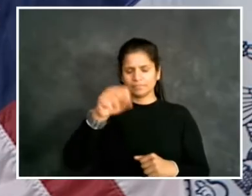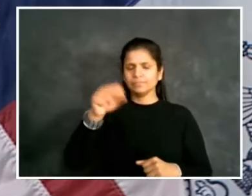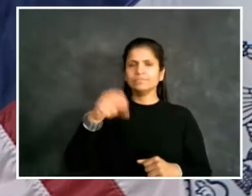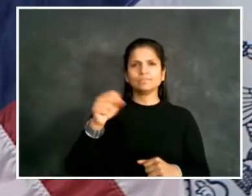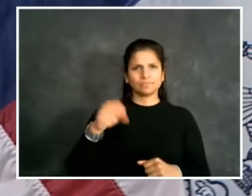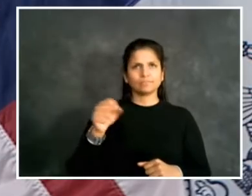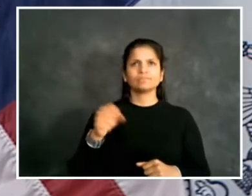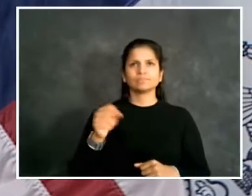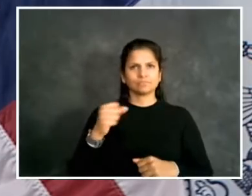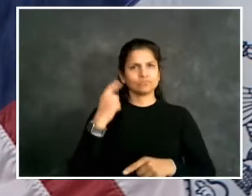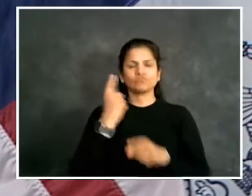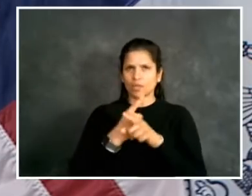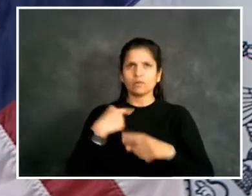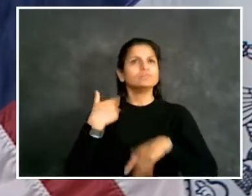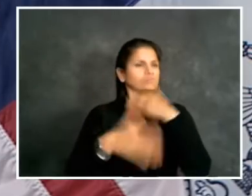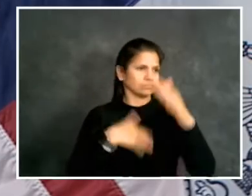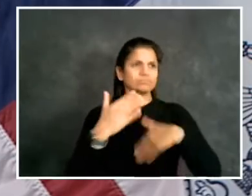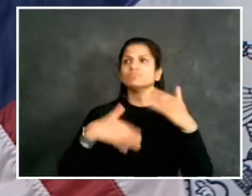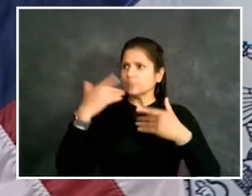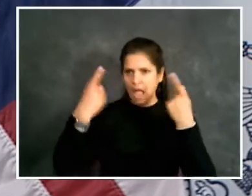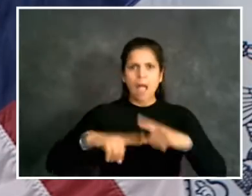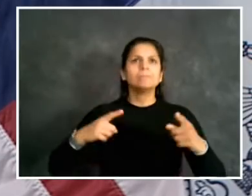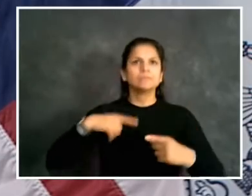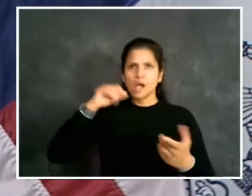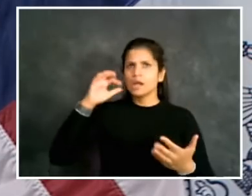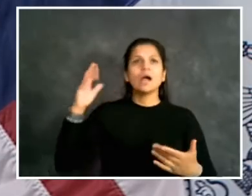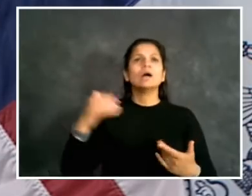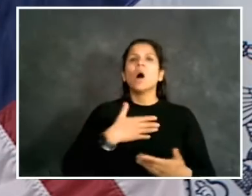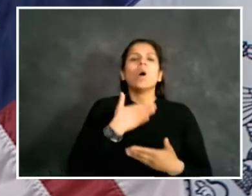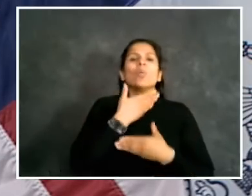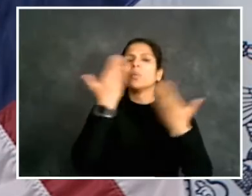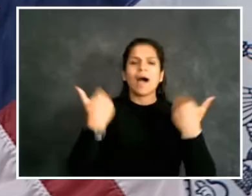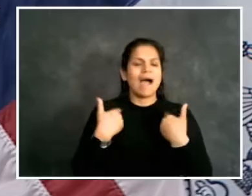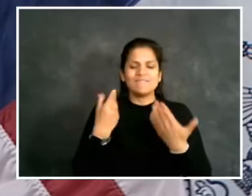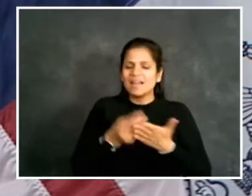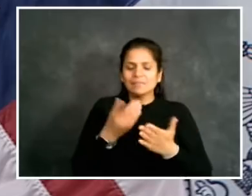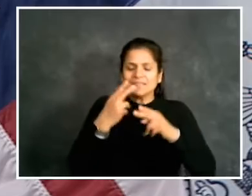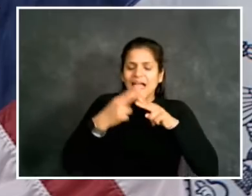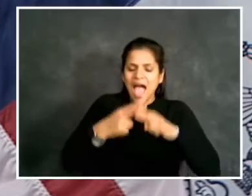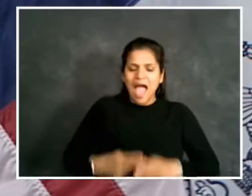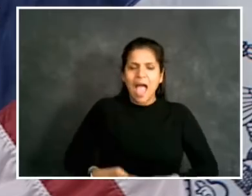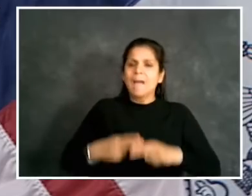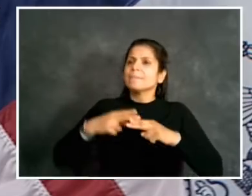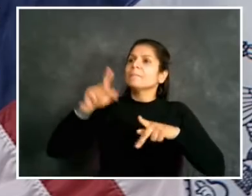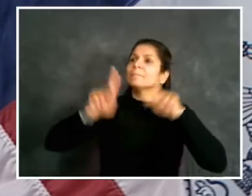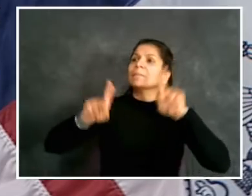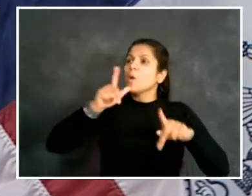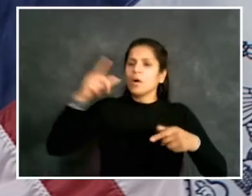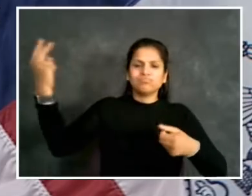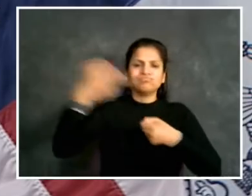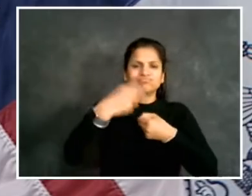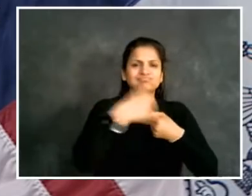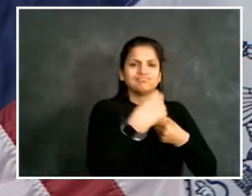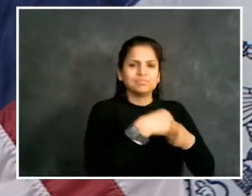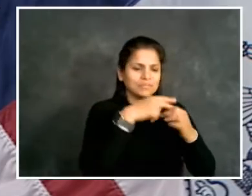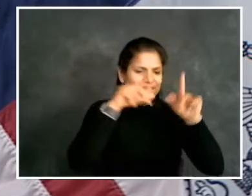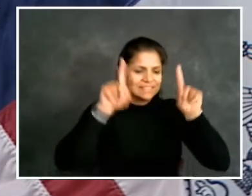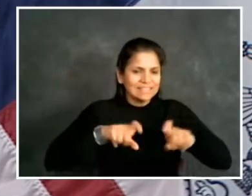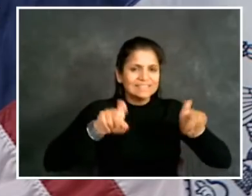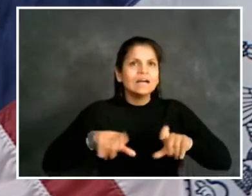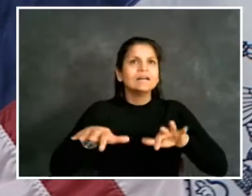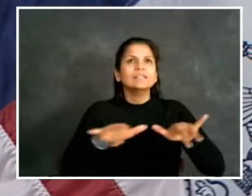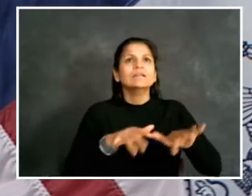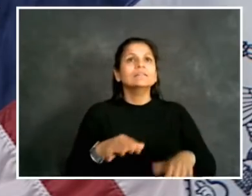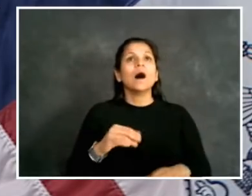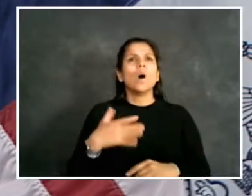forward aggressively. And we will be able to confirm very shortly the exact participants in it, but they're